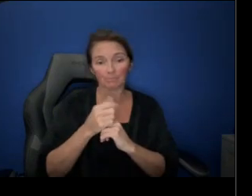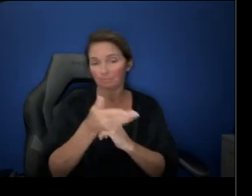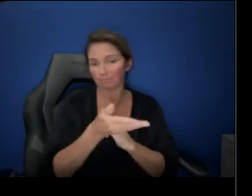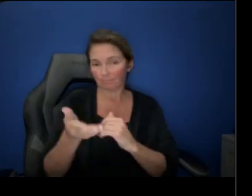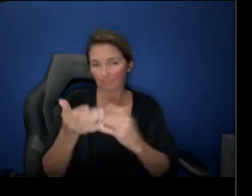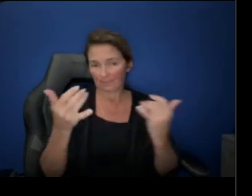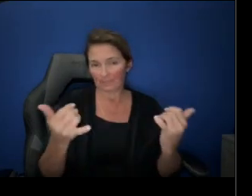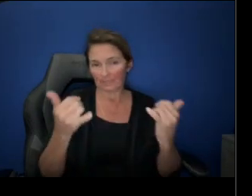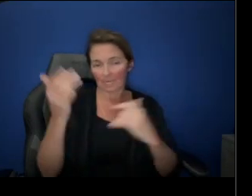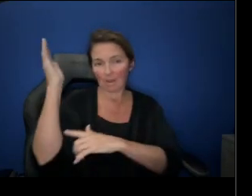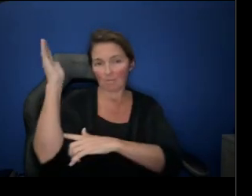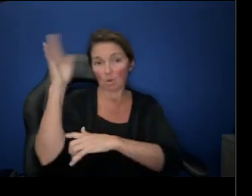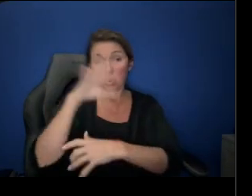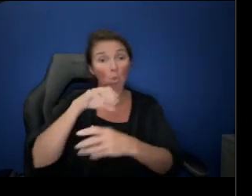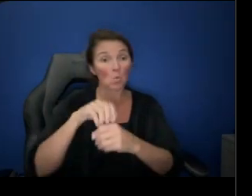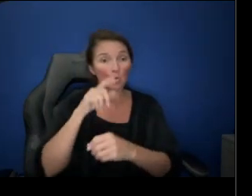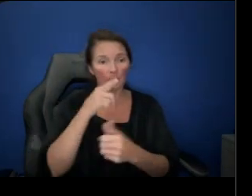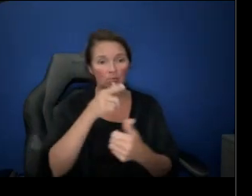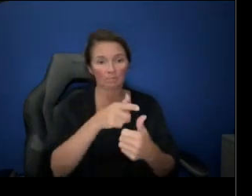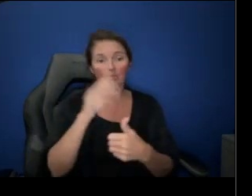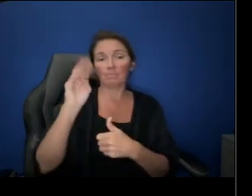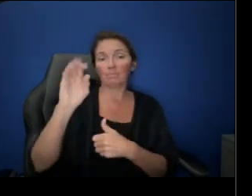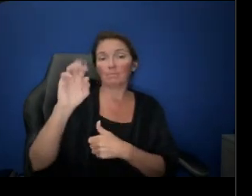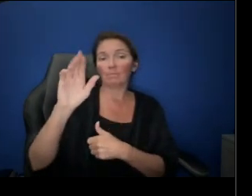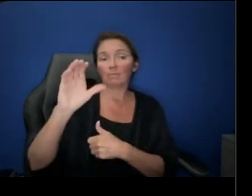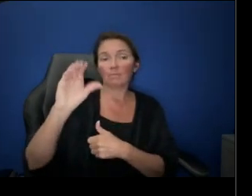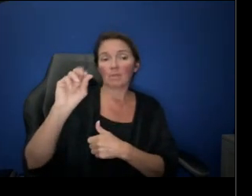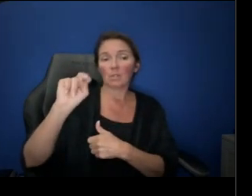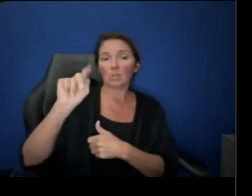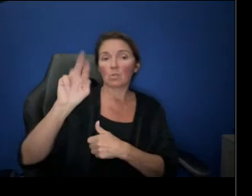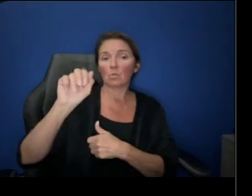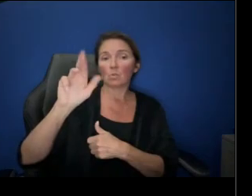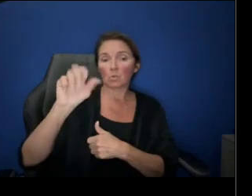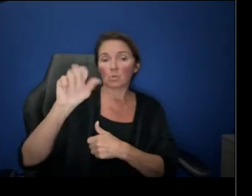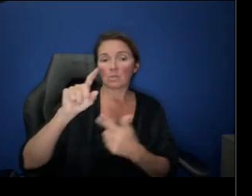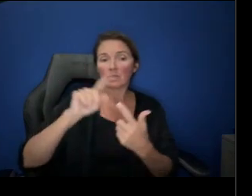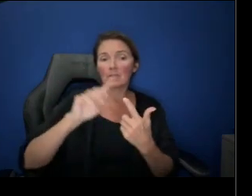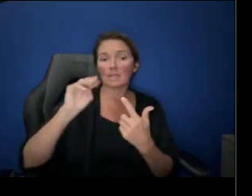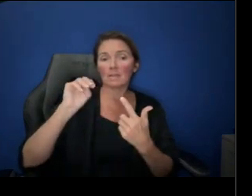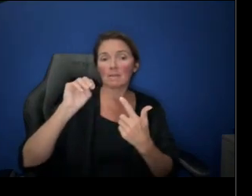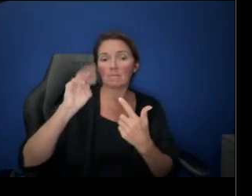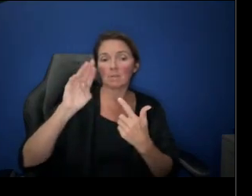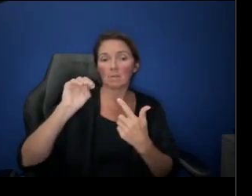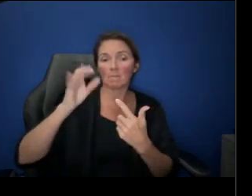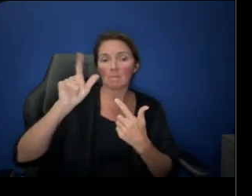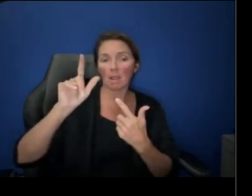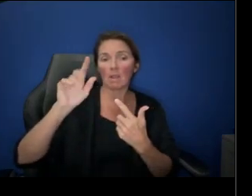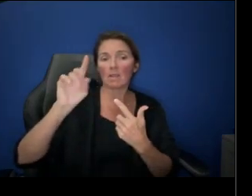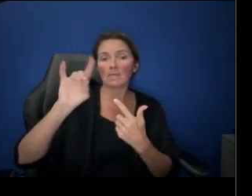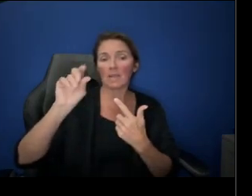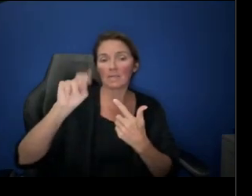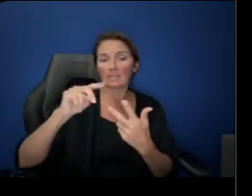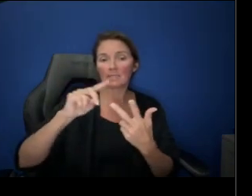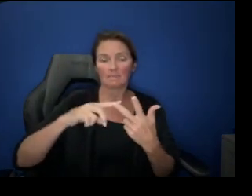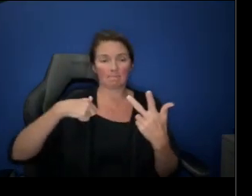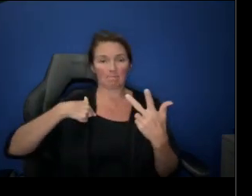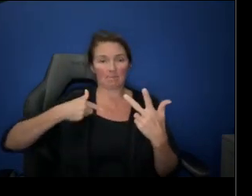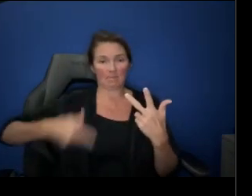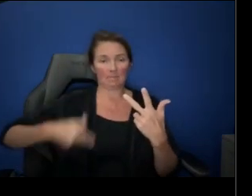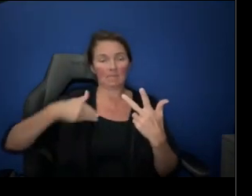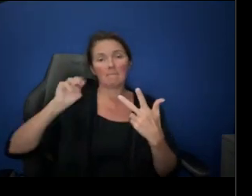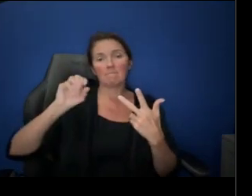Today's presenters include Mr. Eric Contreras, Mr. Michael Dyson, and I am Crystal Nolan.